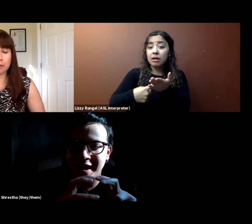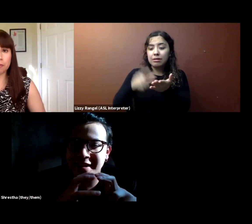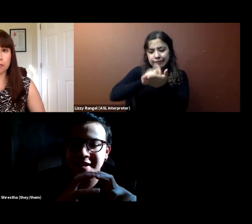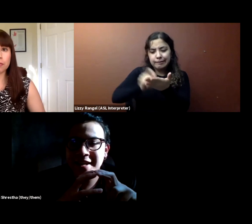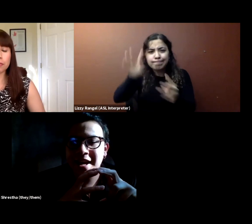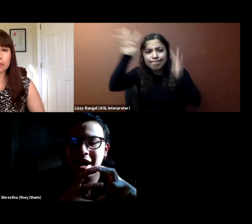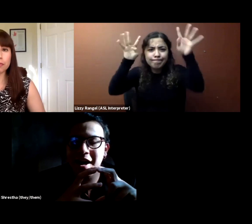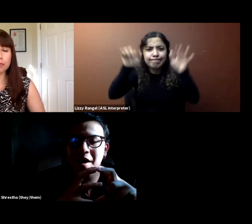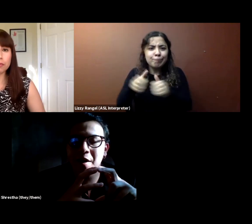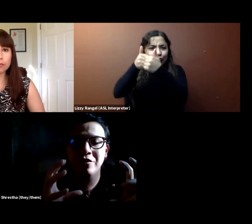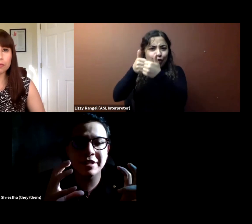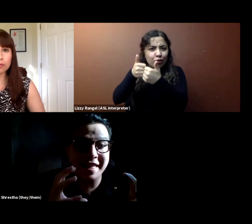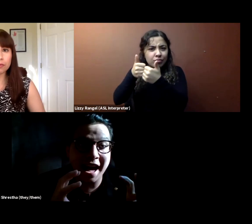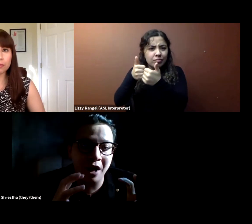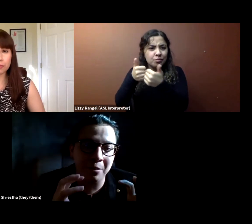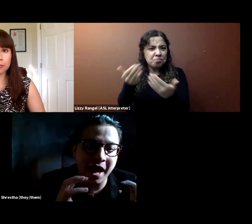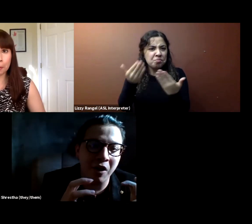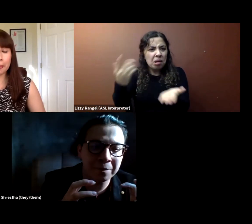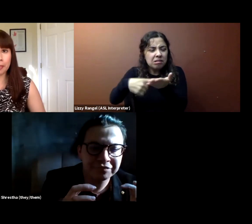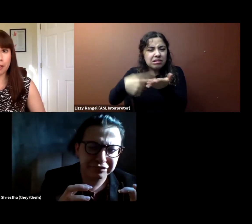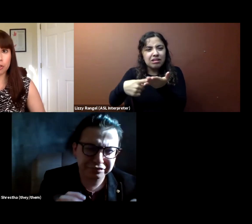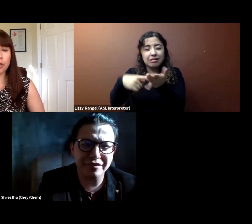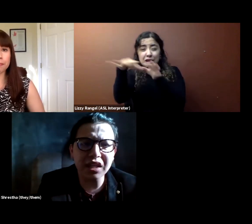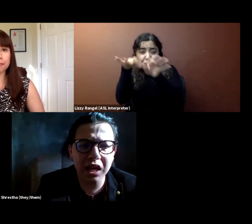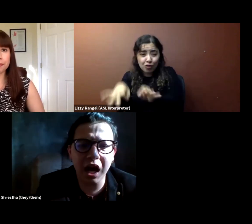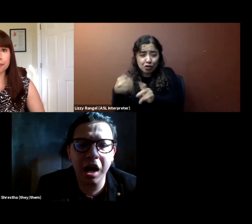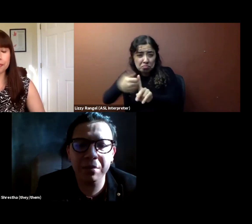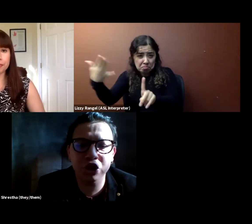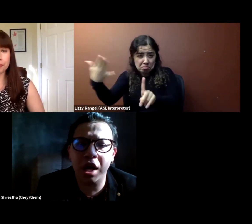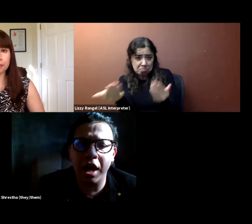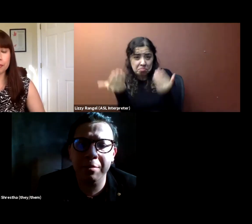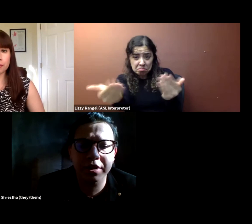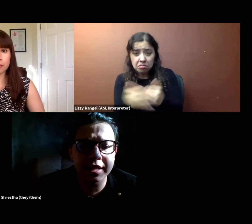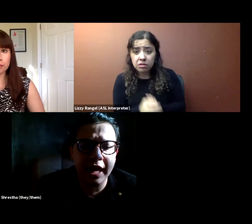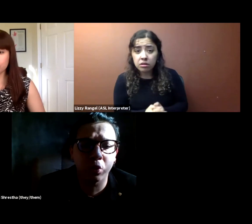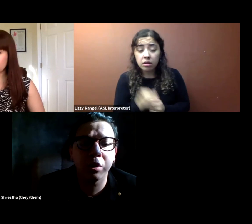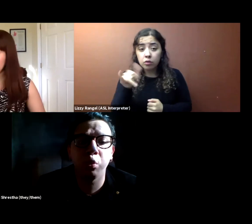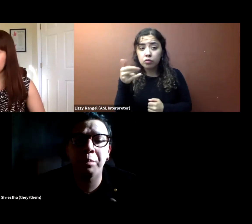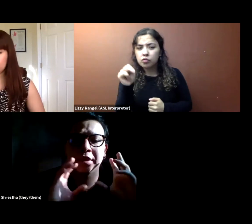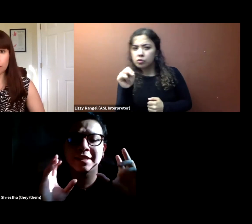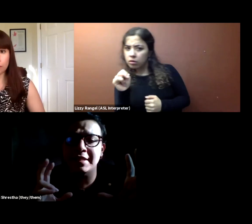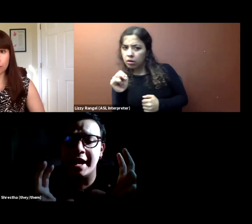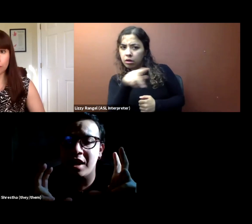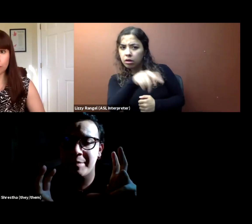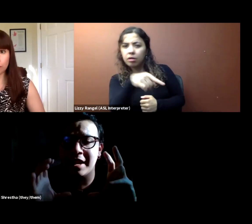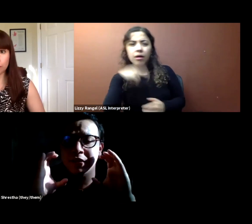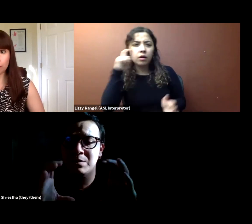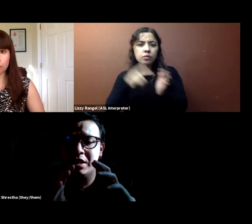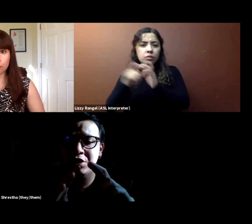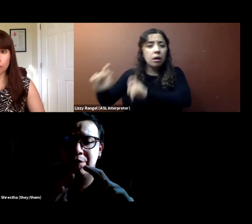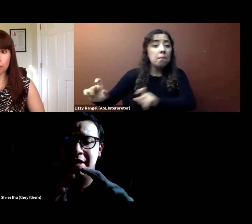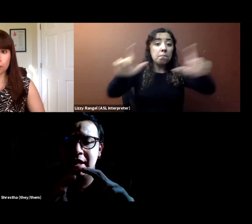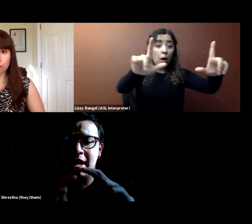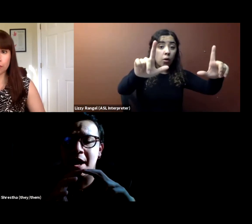it and move into that realm now. Sure. John, I'm noticing that we'll put the slide up and I'll